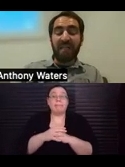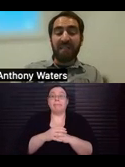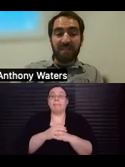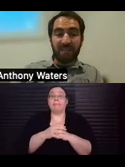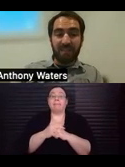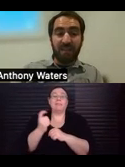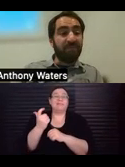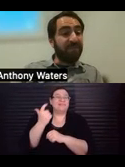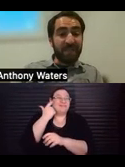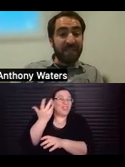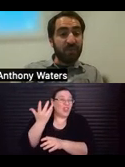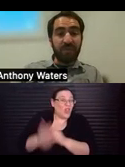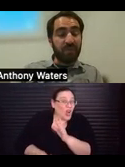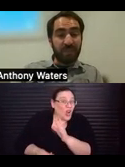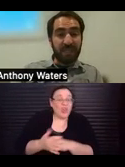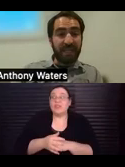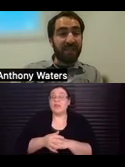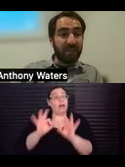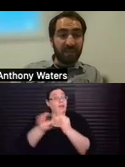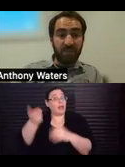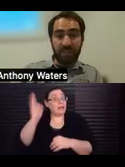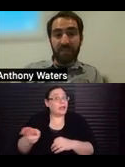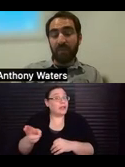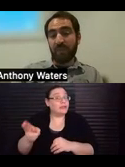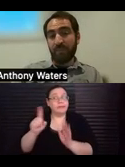recent loss. A family history of suicide